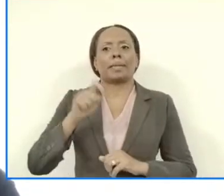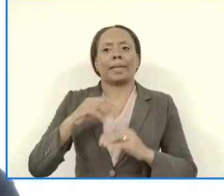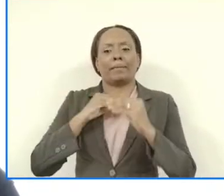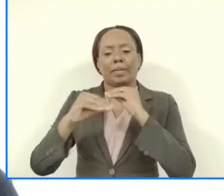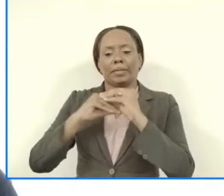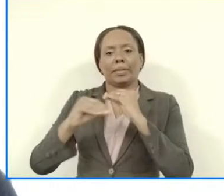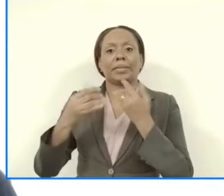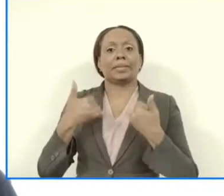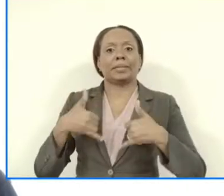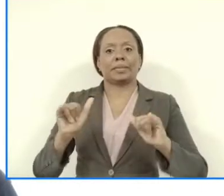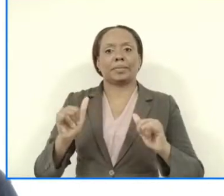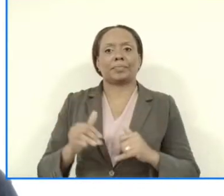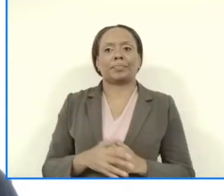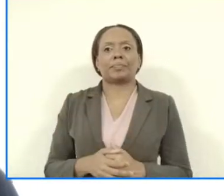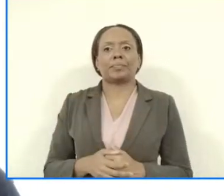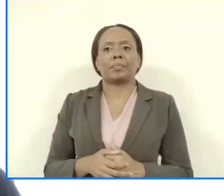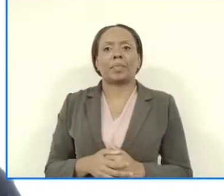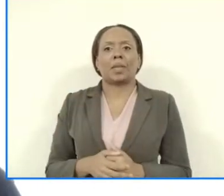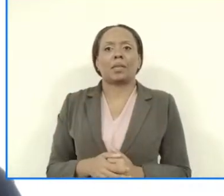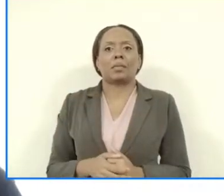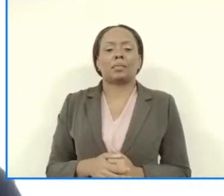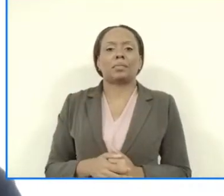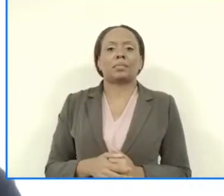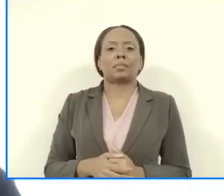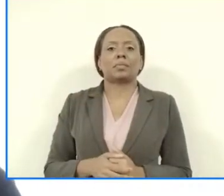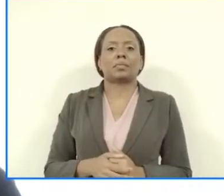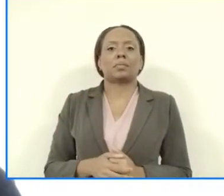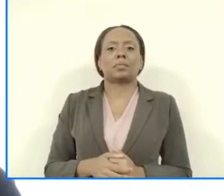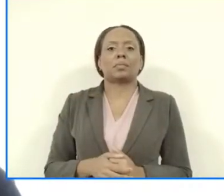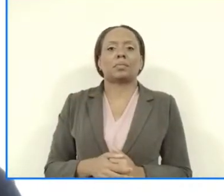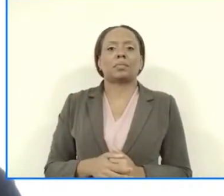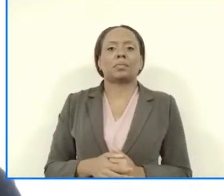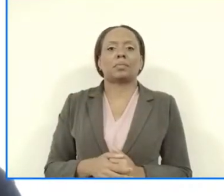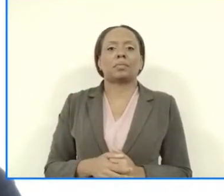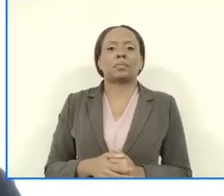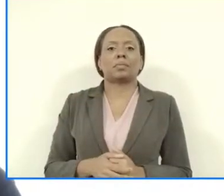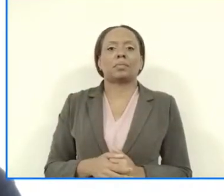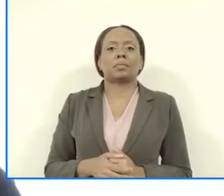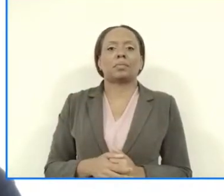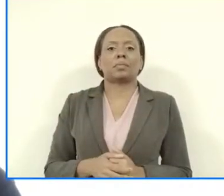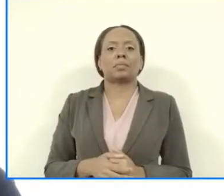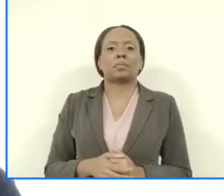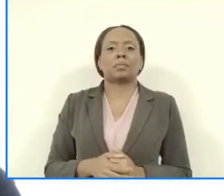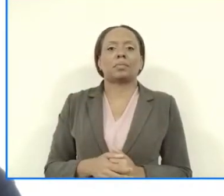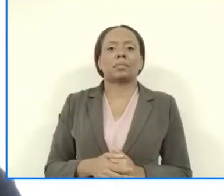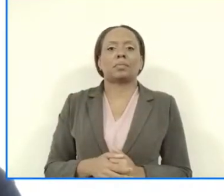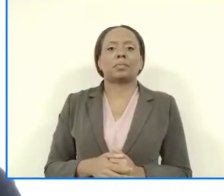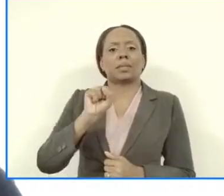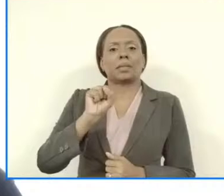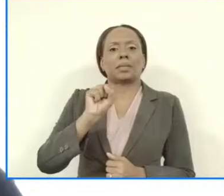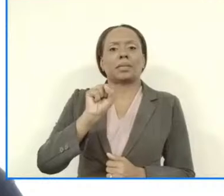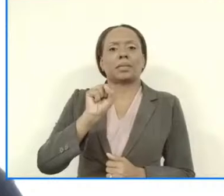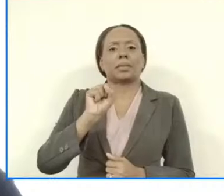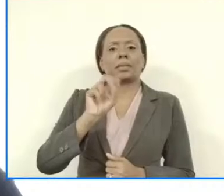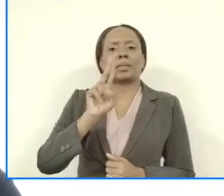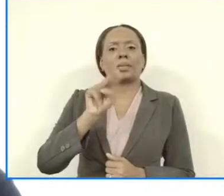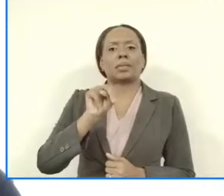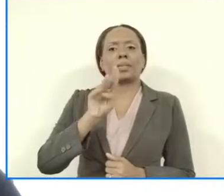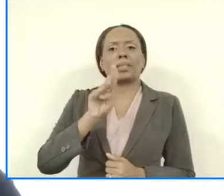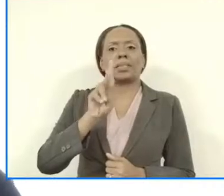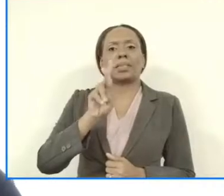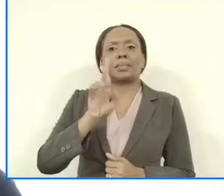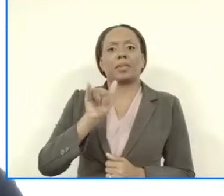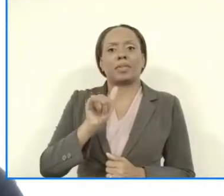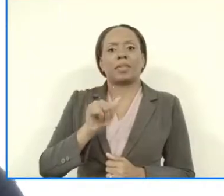addressed. Sam Lord's feeder, there's Union and Ruby that we need to get to. On Sunbury, which is again the St.